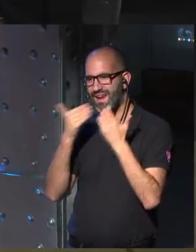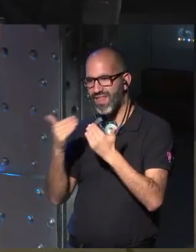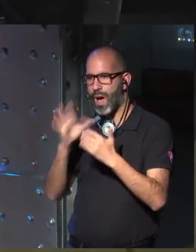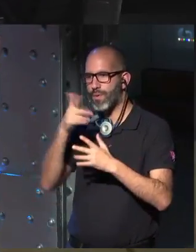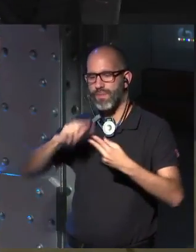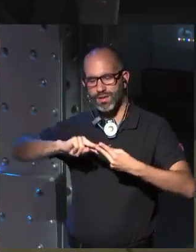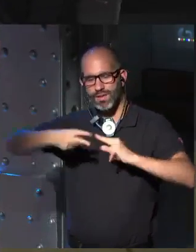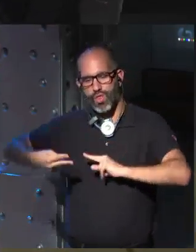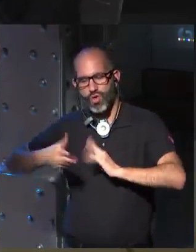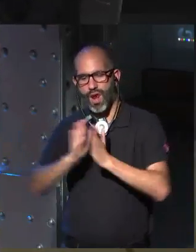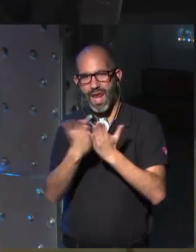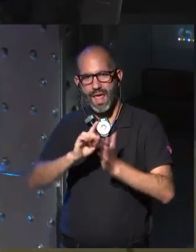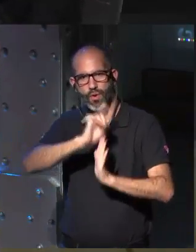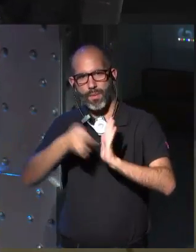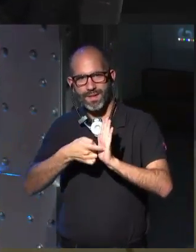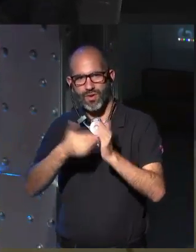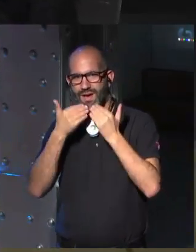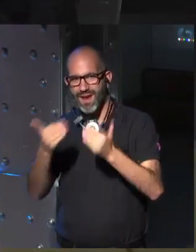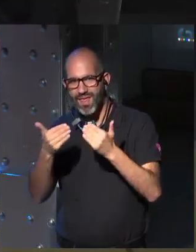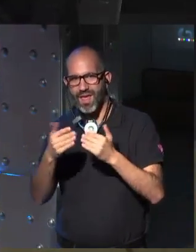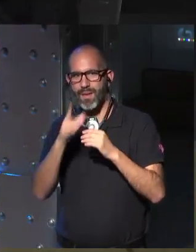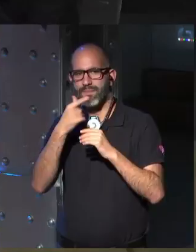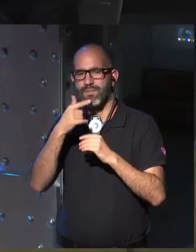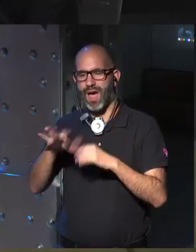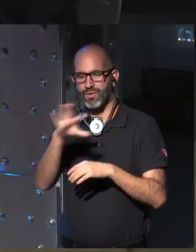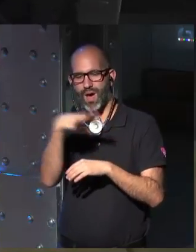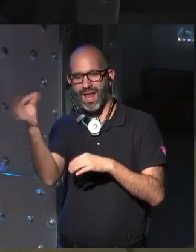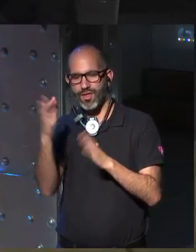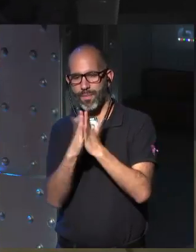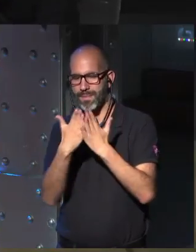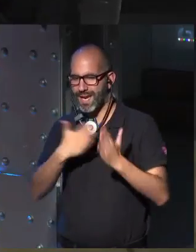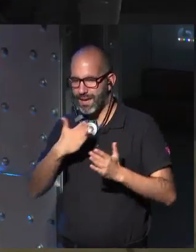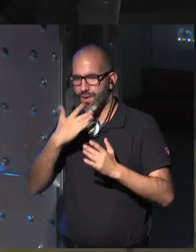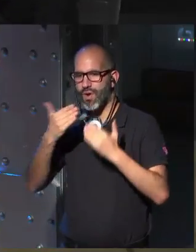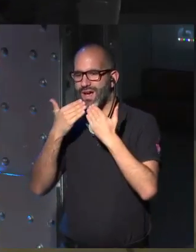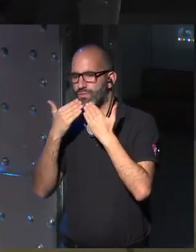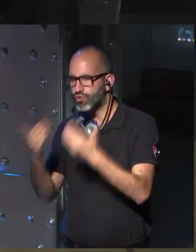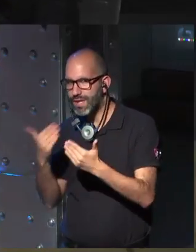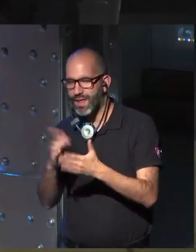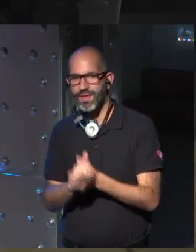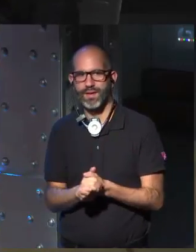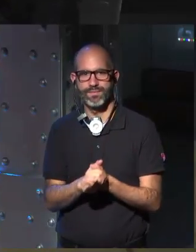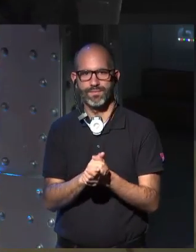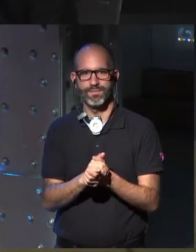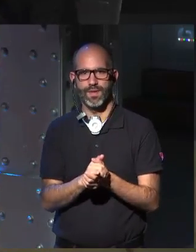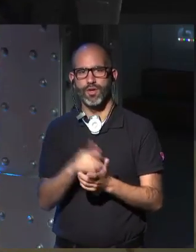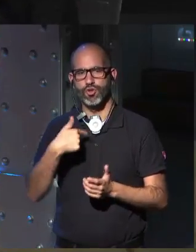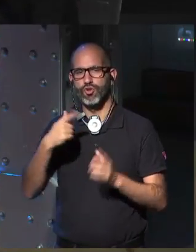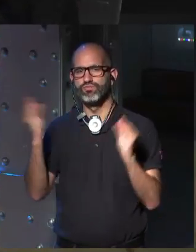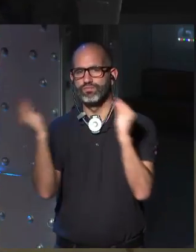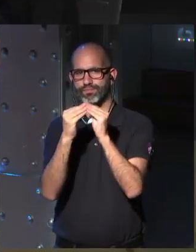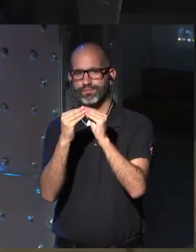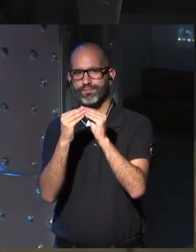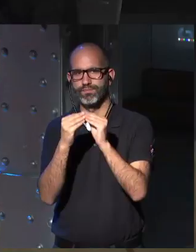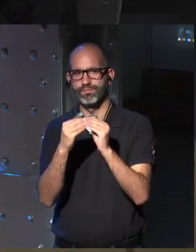you chose to do it. Thank you so much. Well, my pleasure. But yeah, I think I agree. At least I'm glad you thought that,